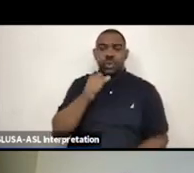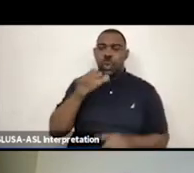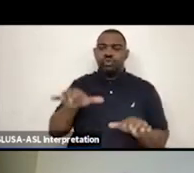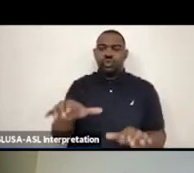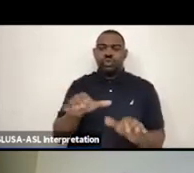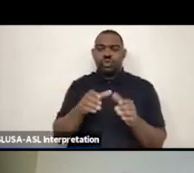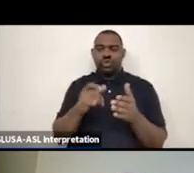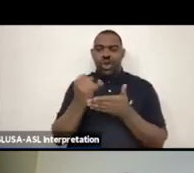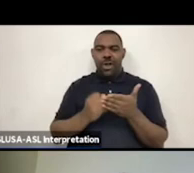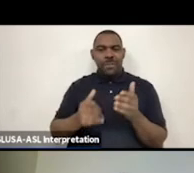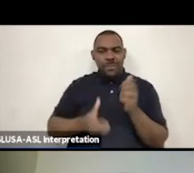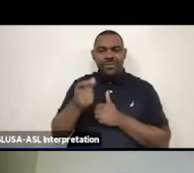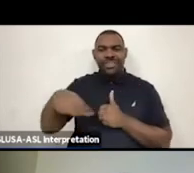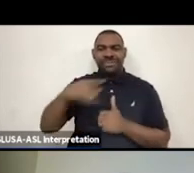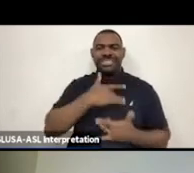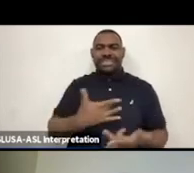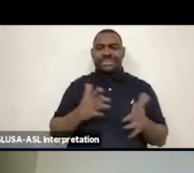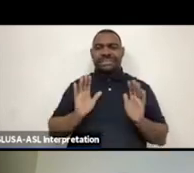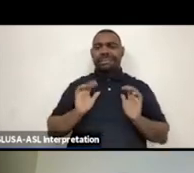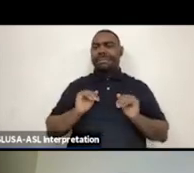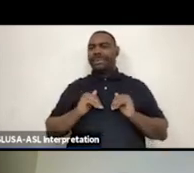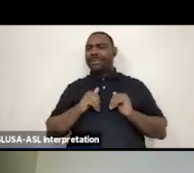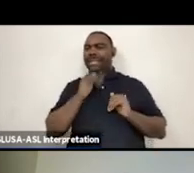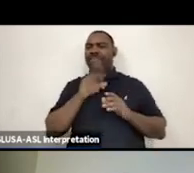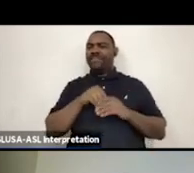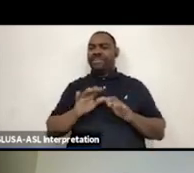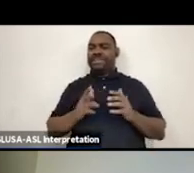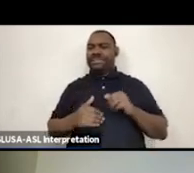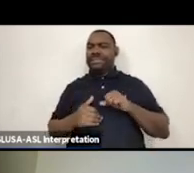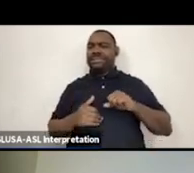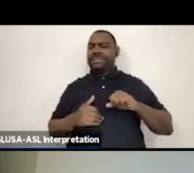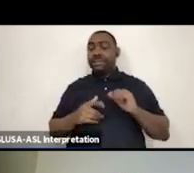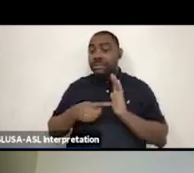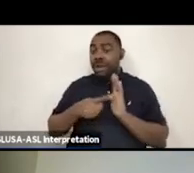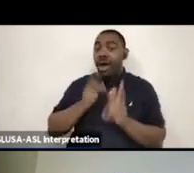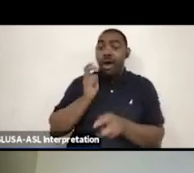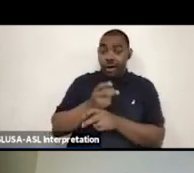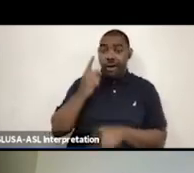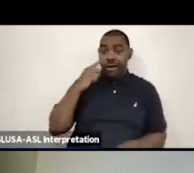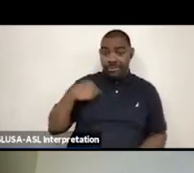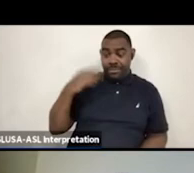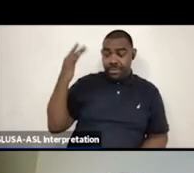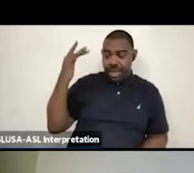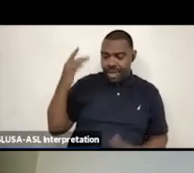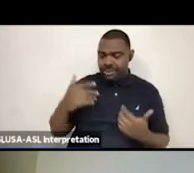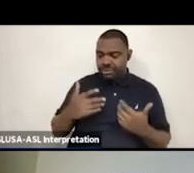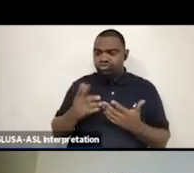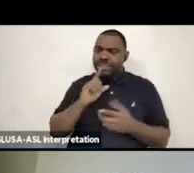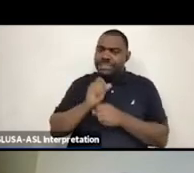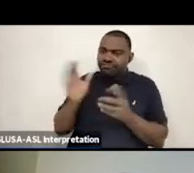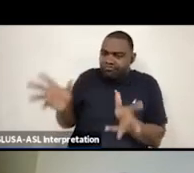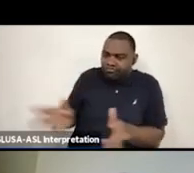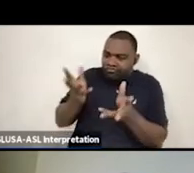reluctant patients to start with. And it's sometimes really hard for me, to get a buy-in when they're